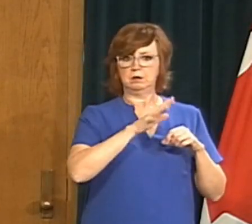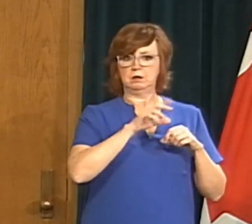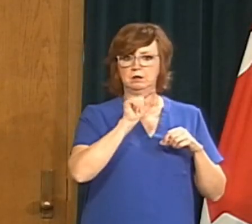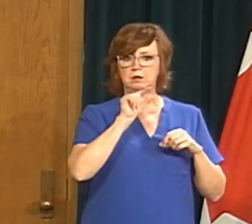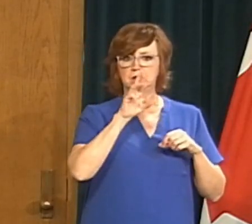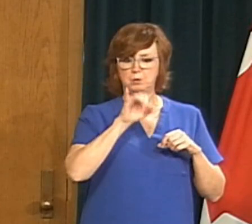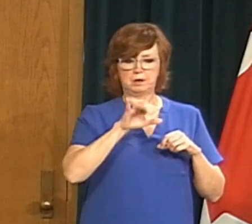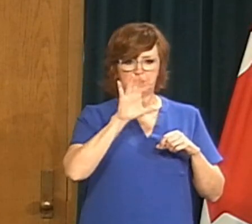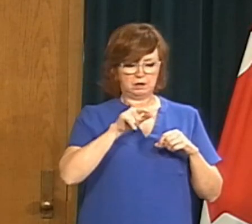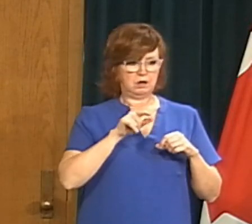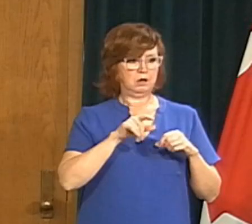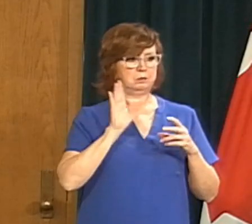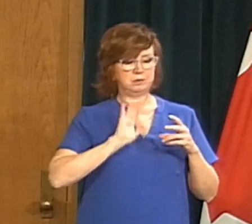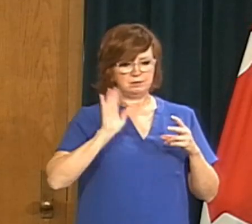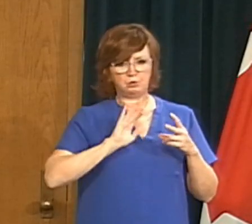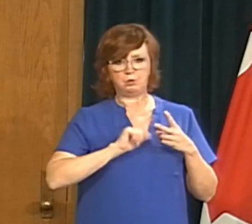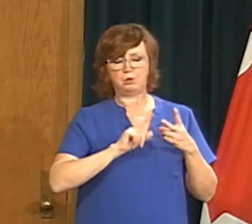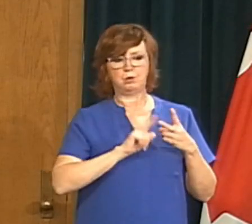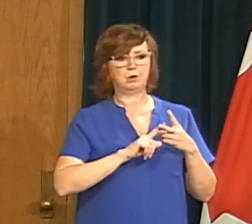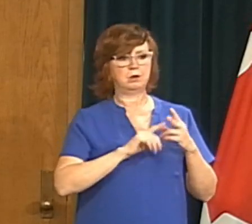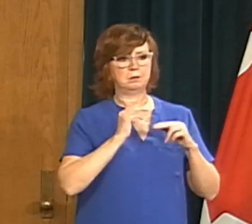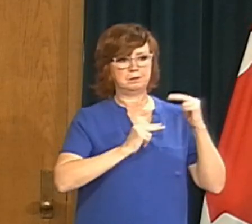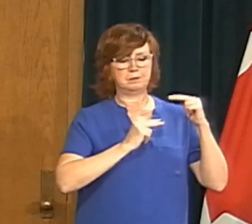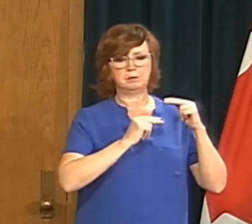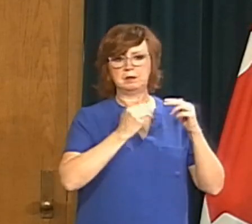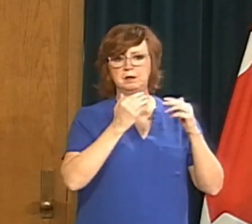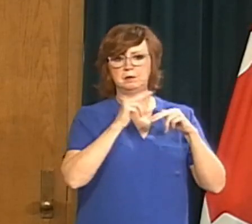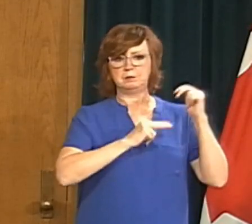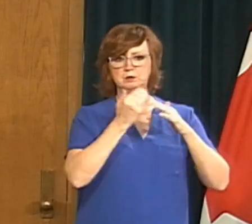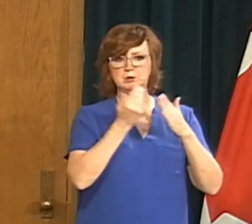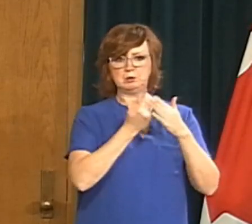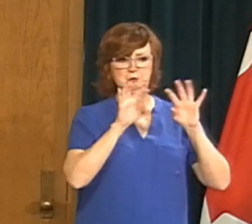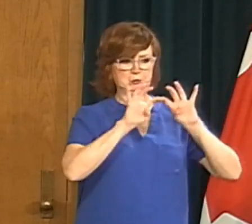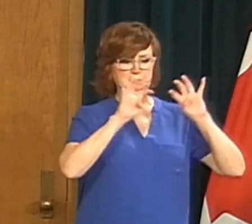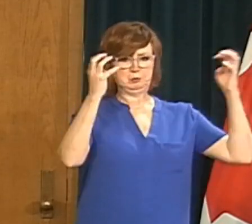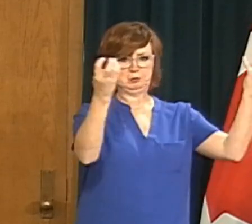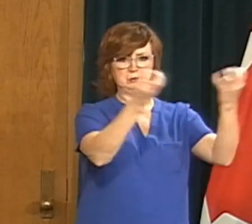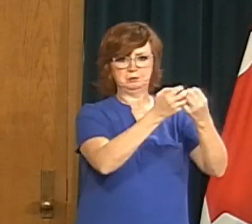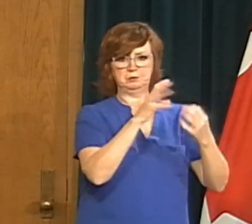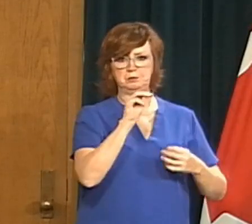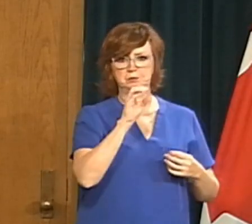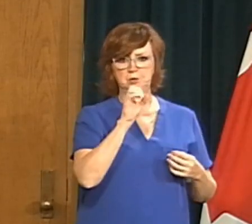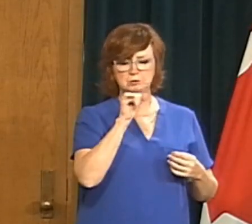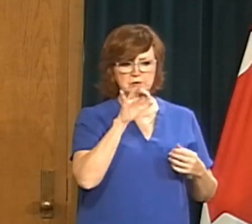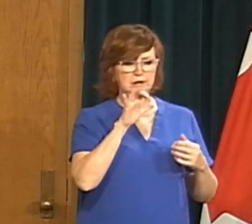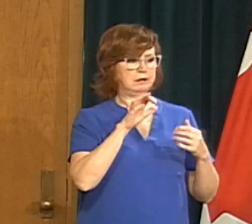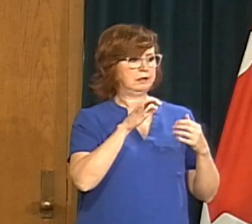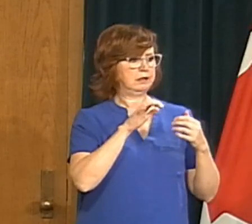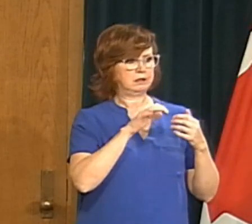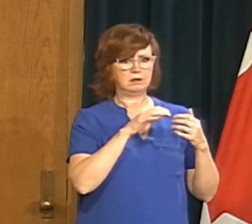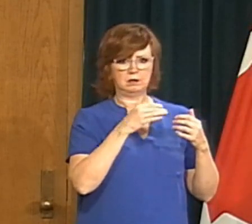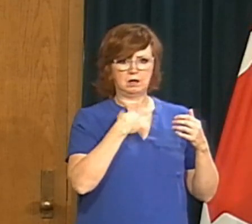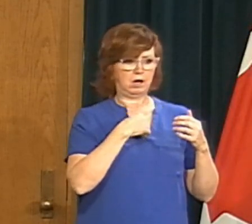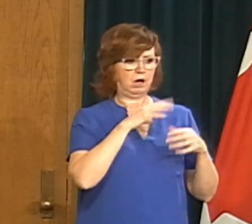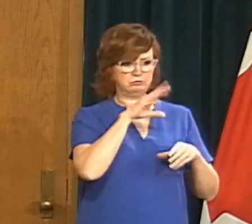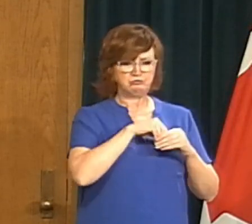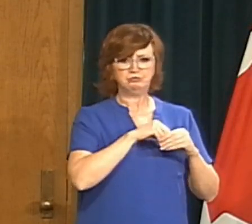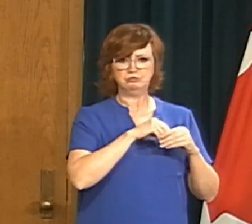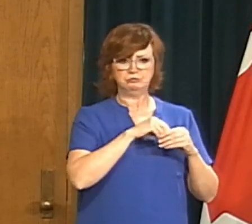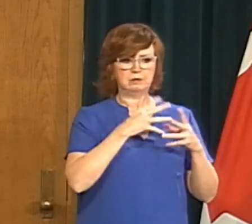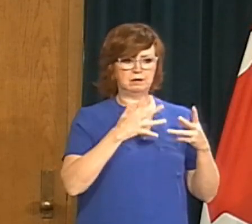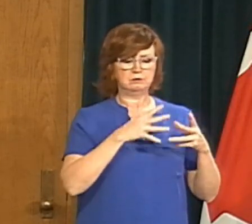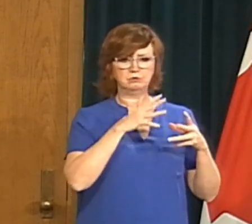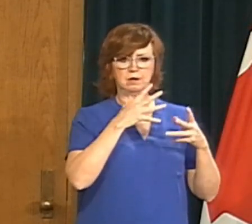of our stadium here in Regina. So there's been no ask put before the provincial government at this point in time, as the ask has been